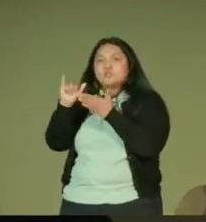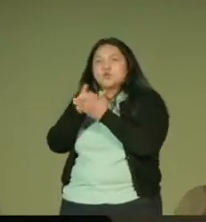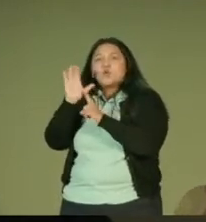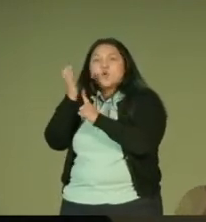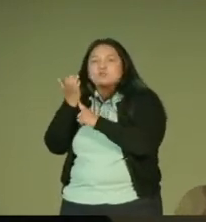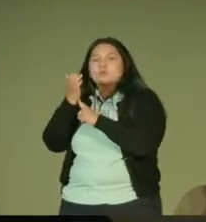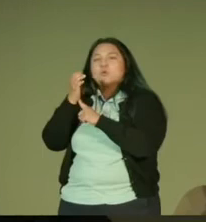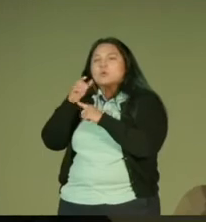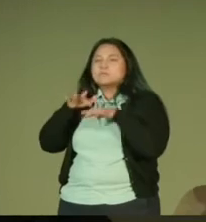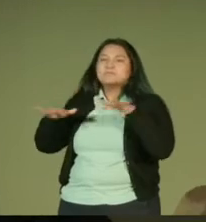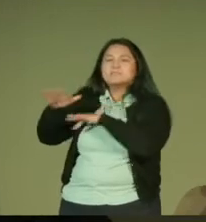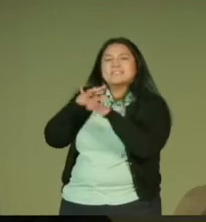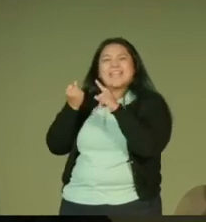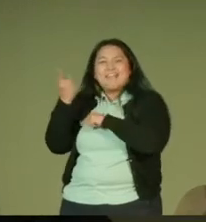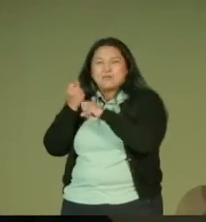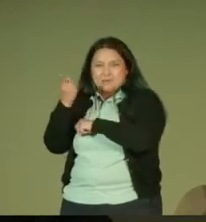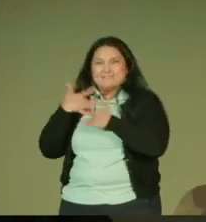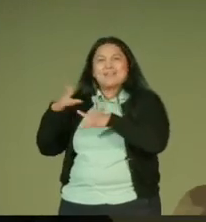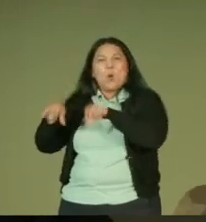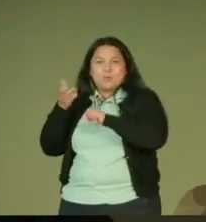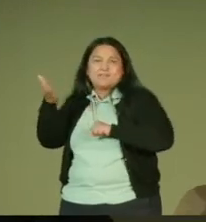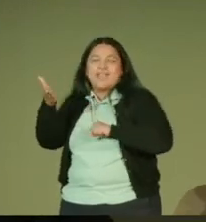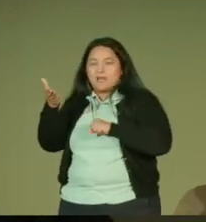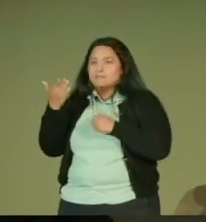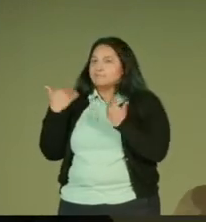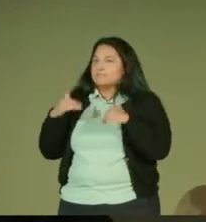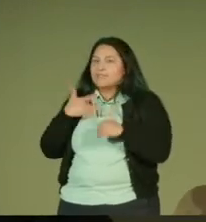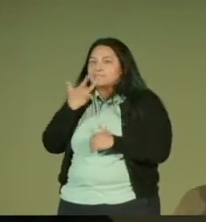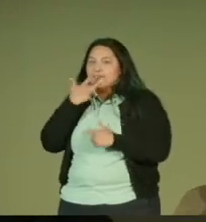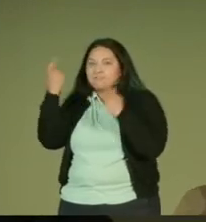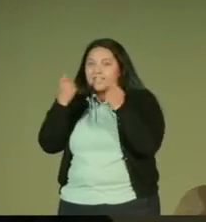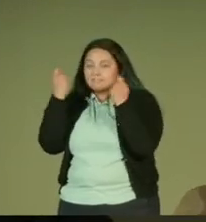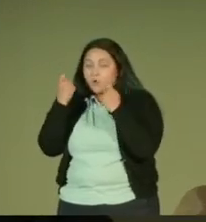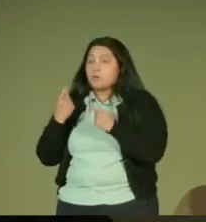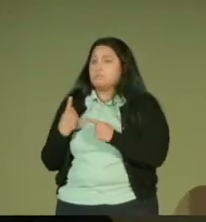going to it over the years. It's just my favorite festival. And for the last 4 years,